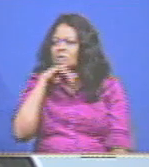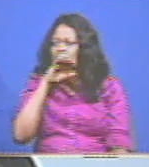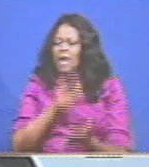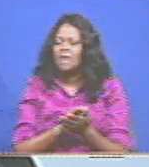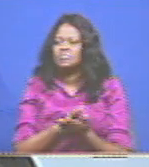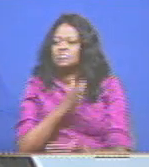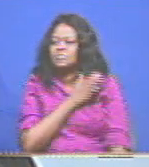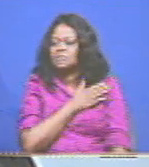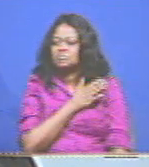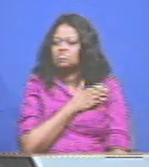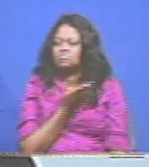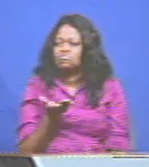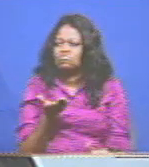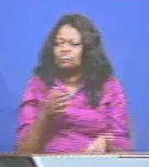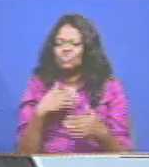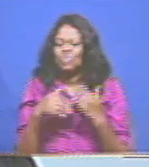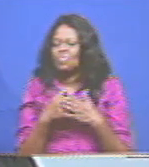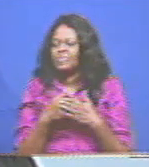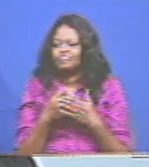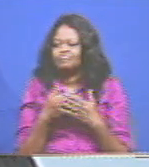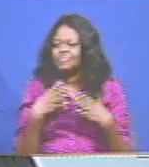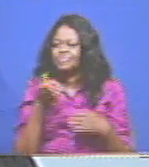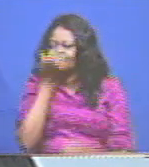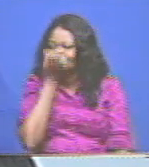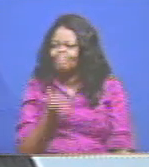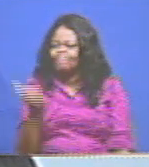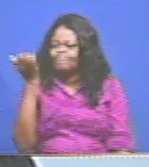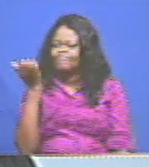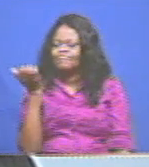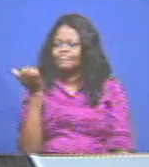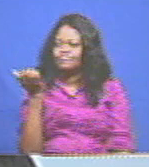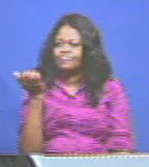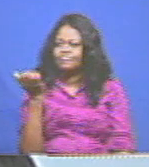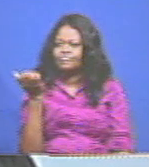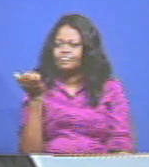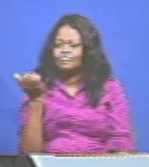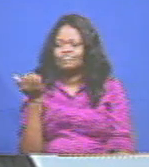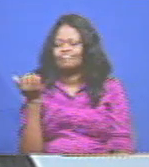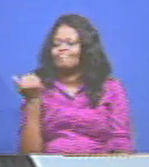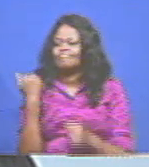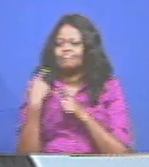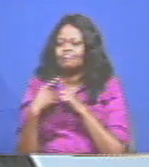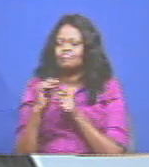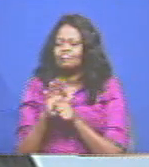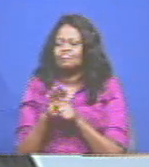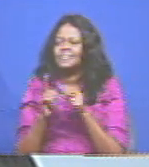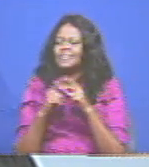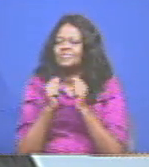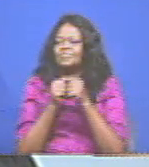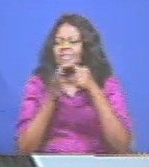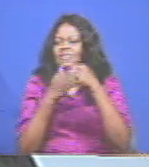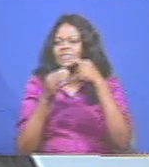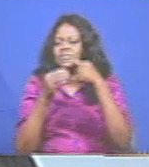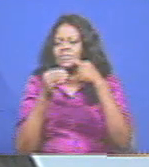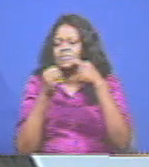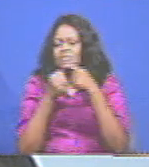dishonored. And the issues of the politics of betrayal, you know, has also been there from starting from 1963. Mm-hmm. So